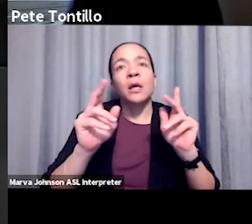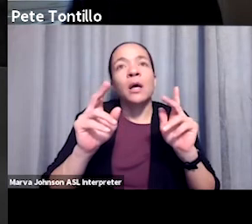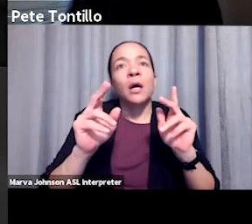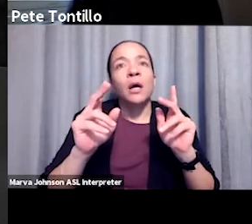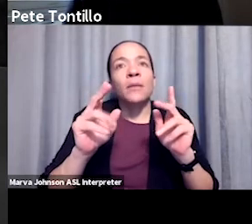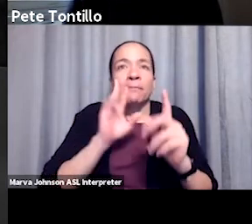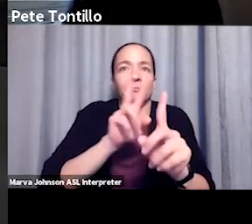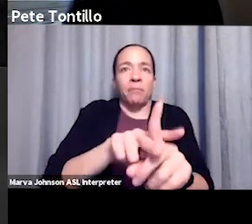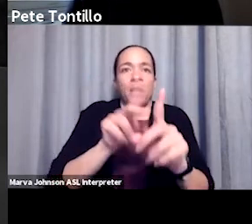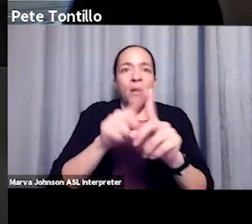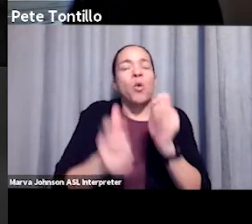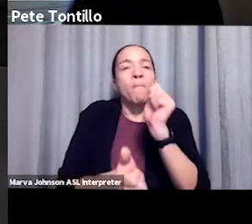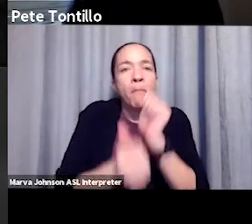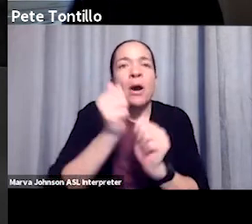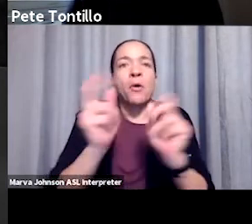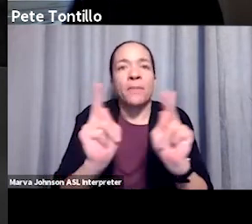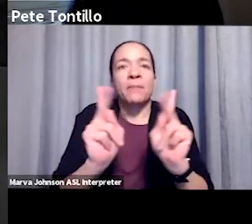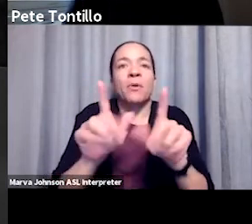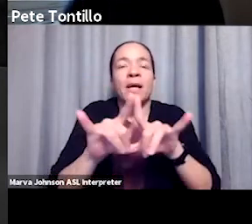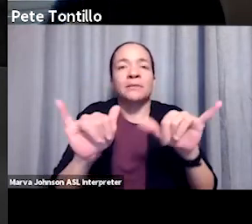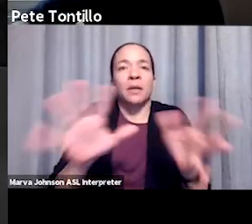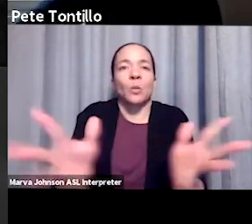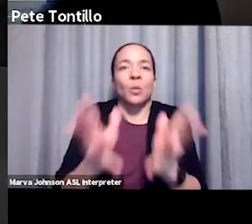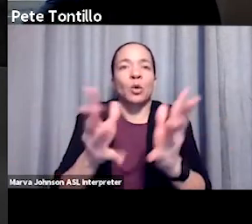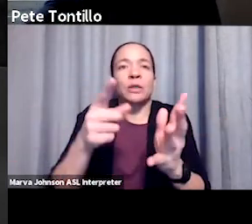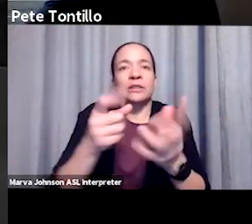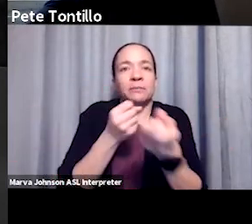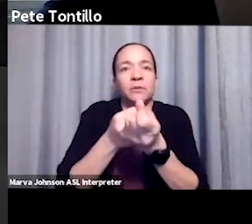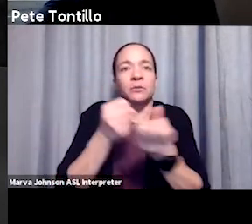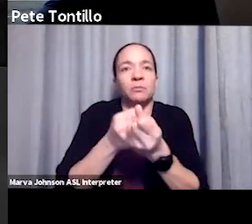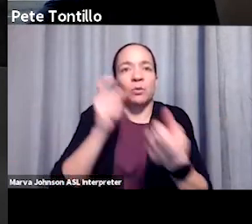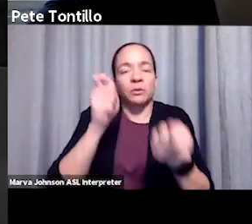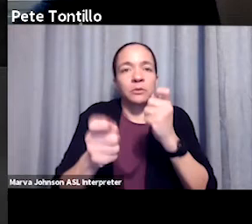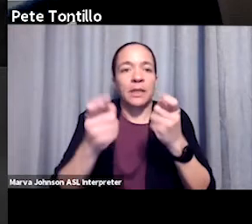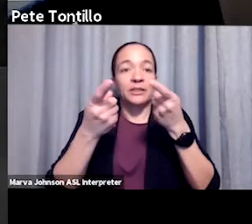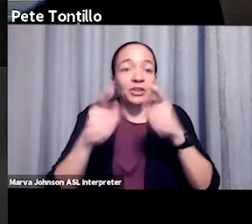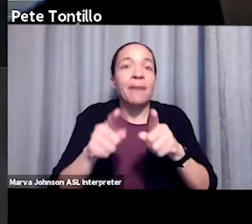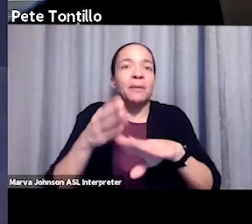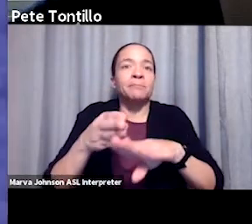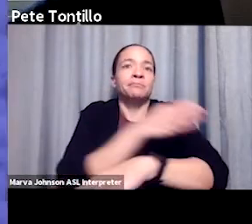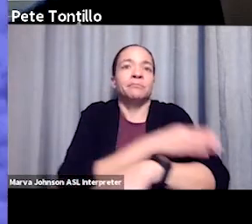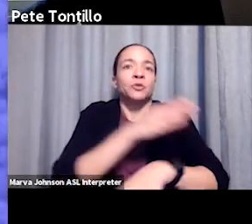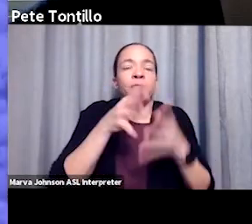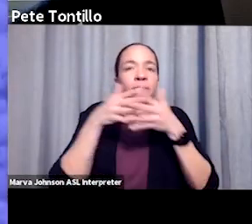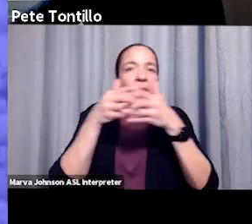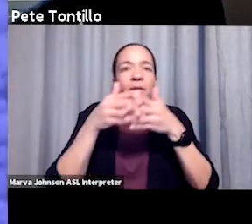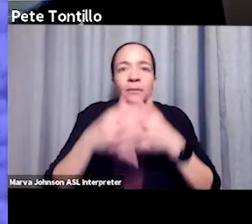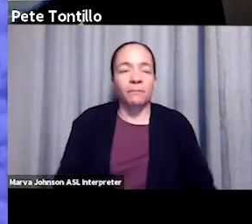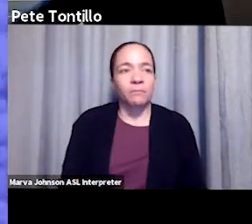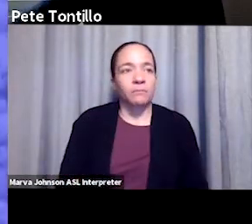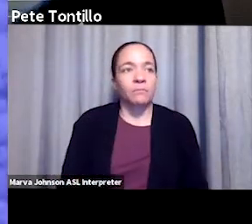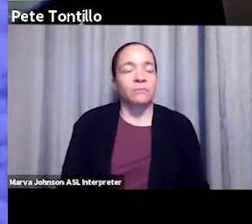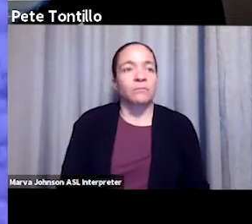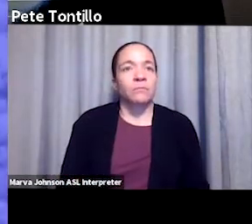concepts, that also encourages them to support meaningful change that can make America a better place. As an